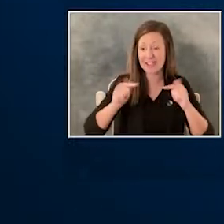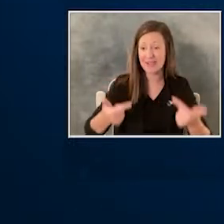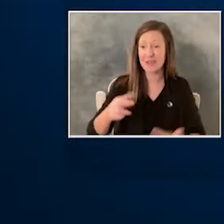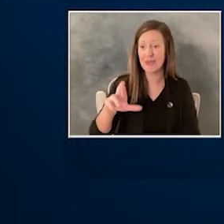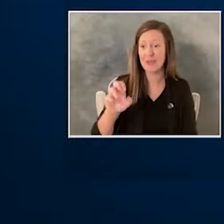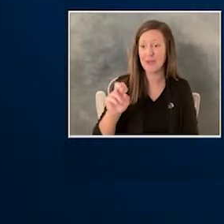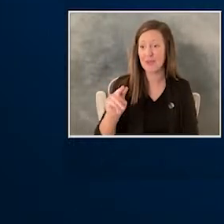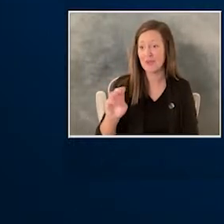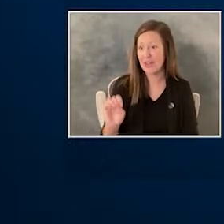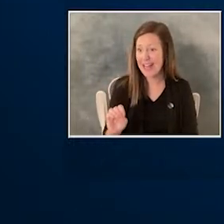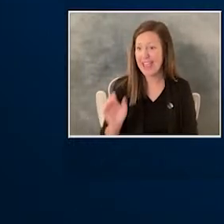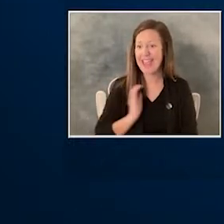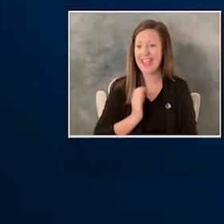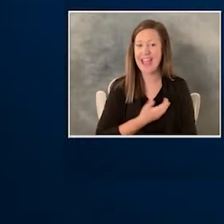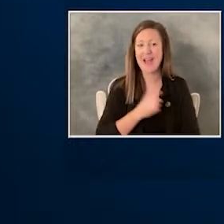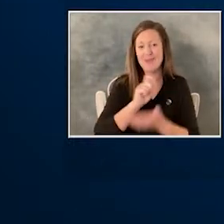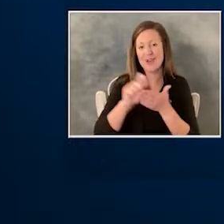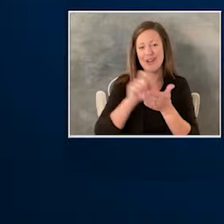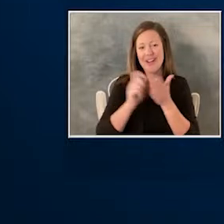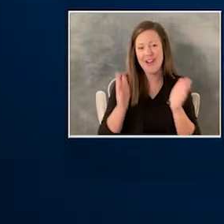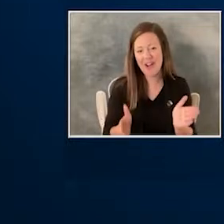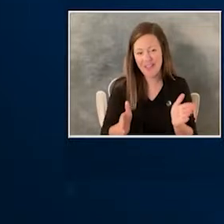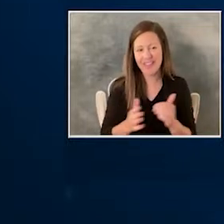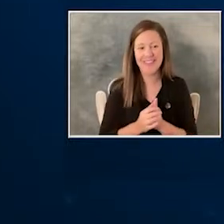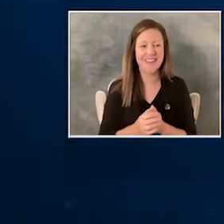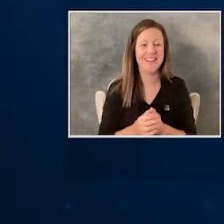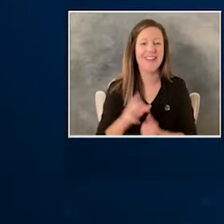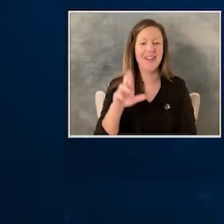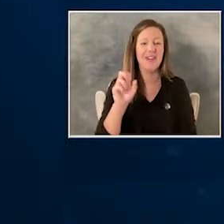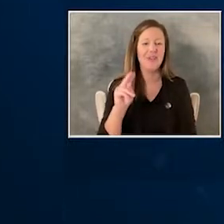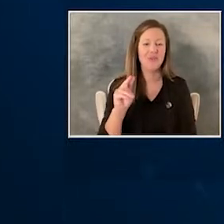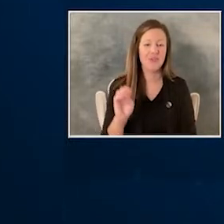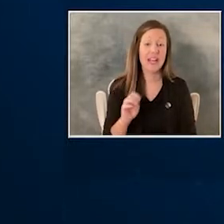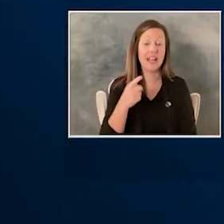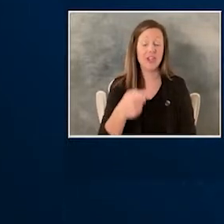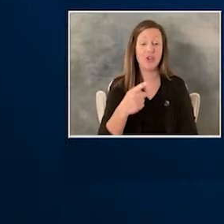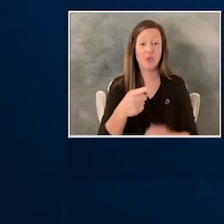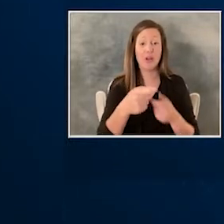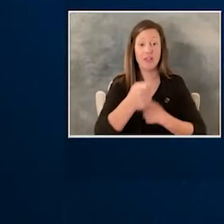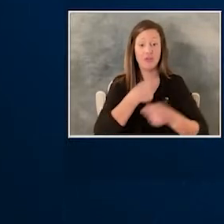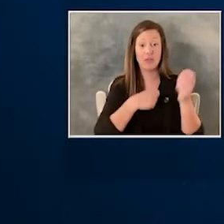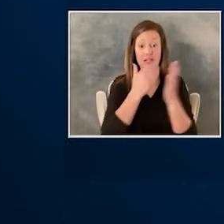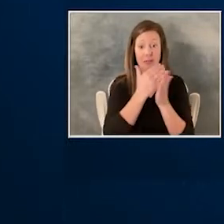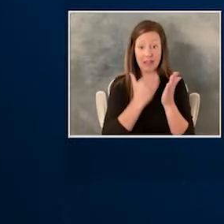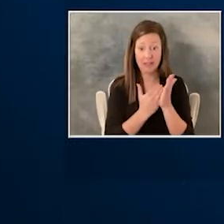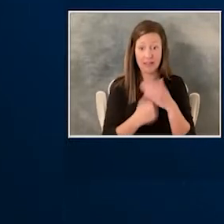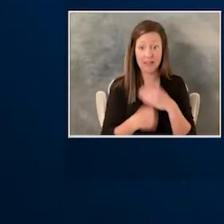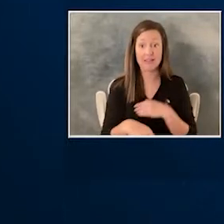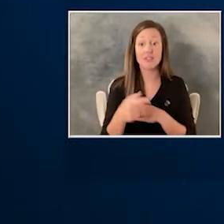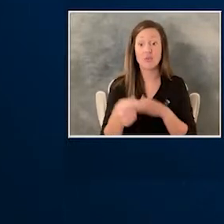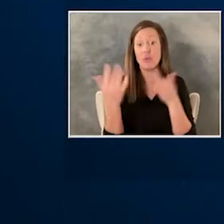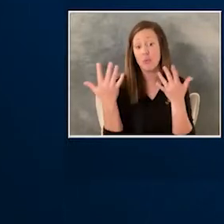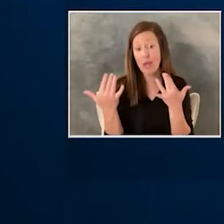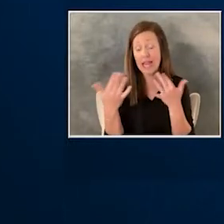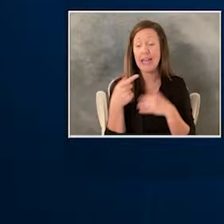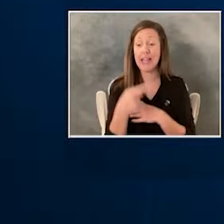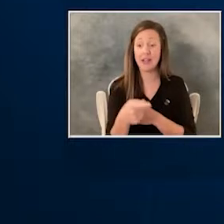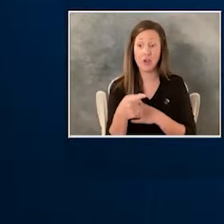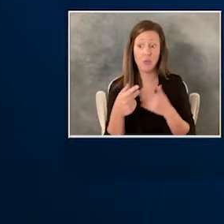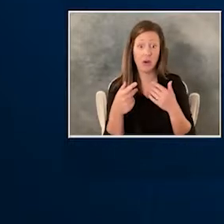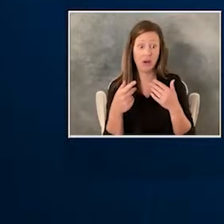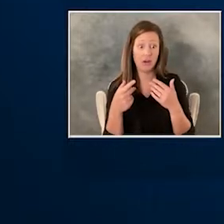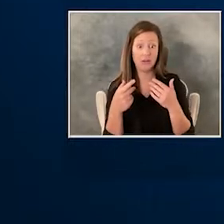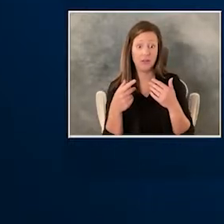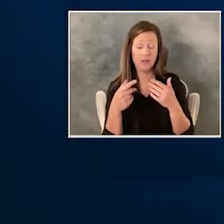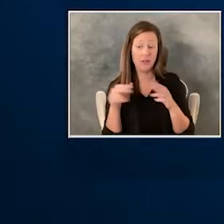our author of the group. Renee, you were on the transplant list. You were waiting. You were looking for a deceased donor